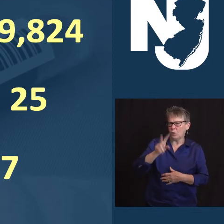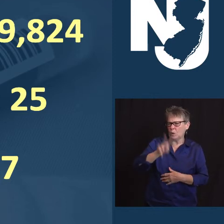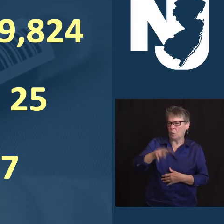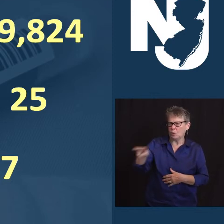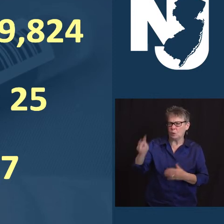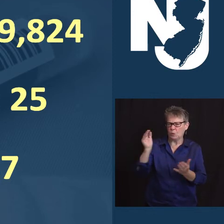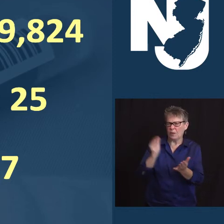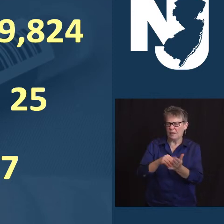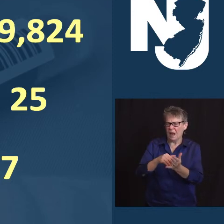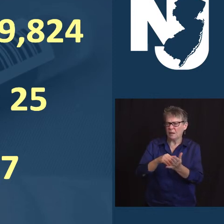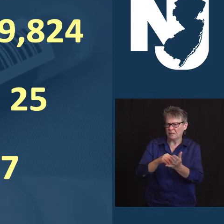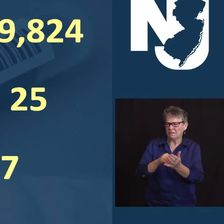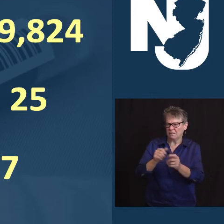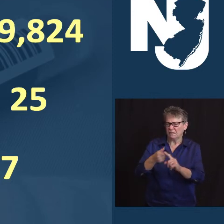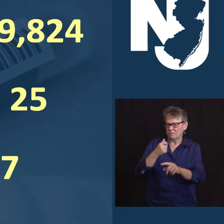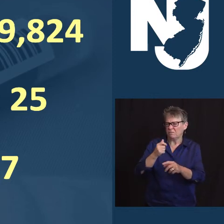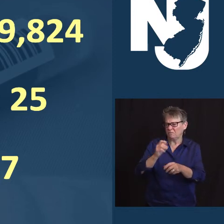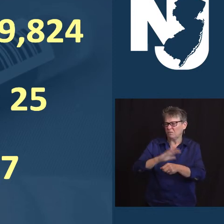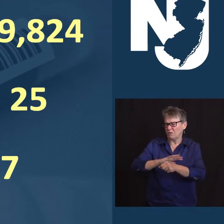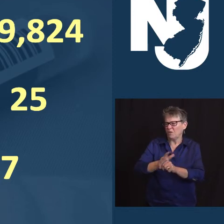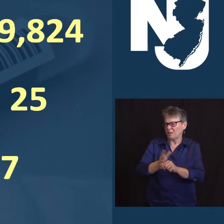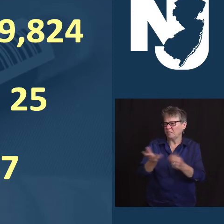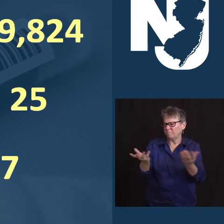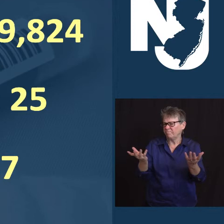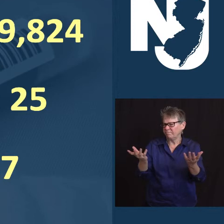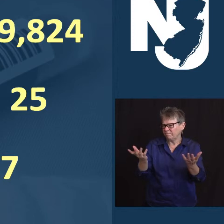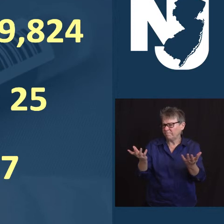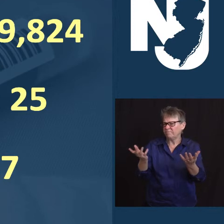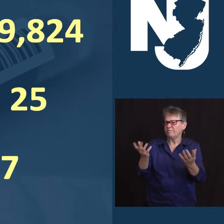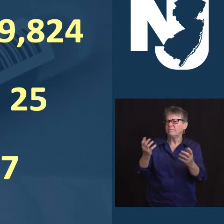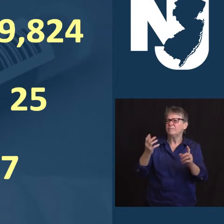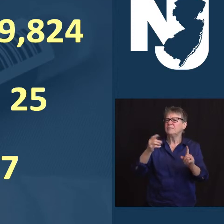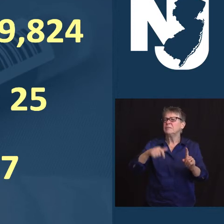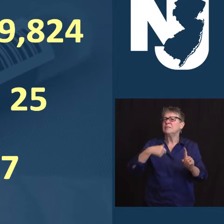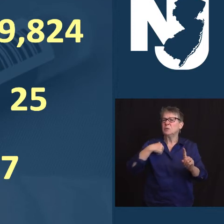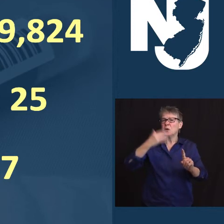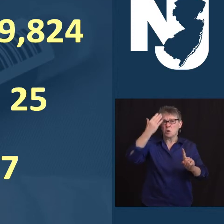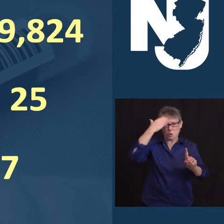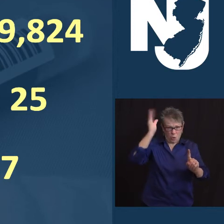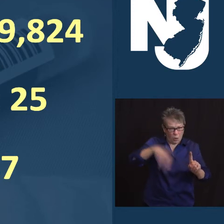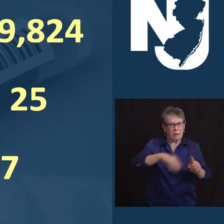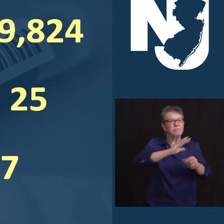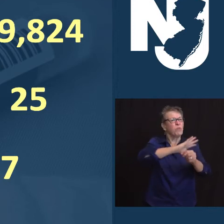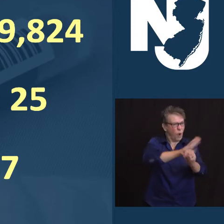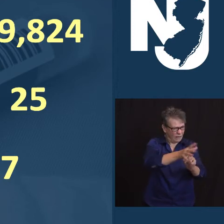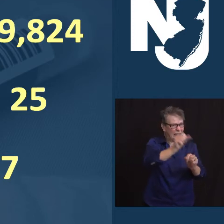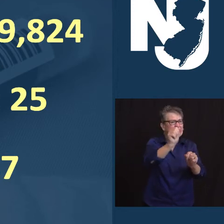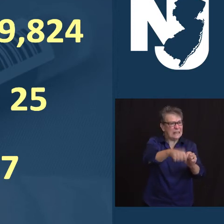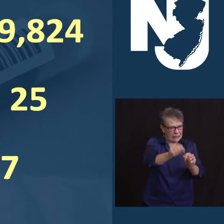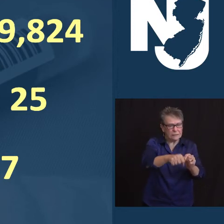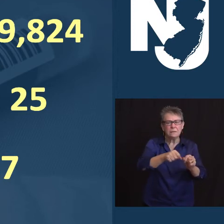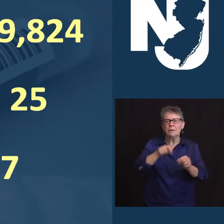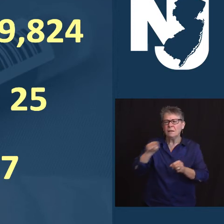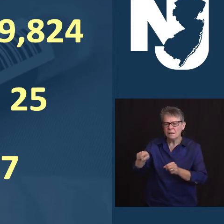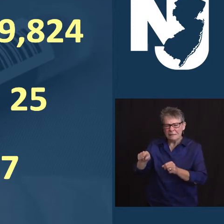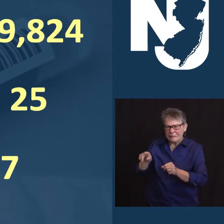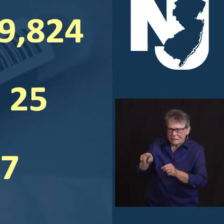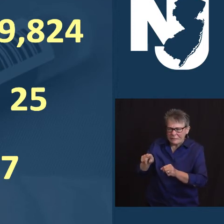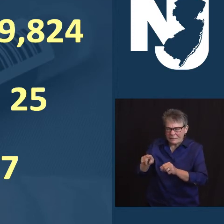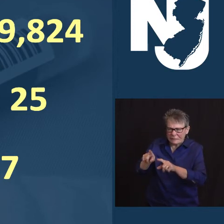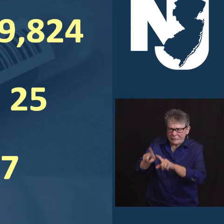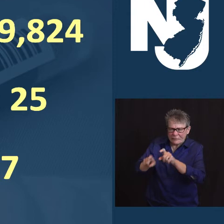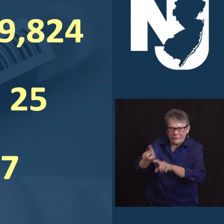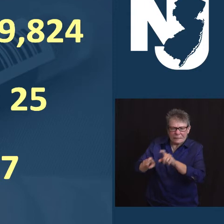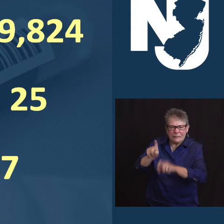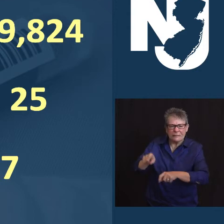2,187 probable deaths. And as we do each day, let's take a couple of minutes to remember several more of the blessed brothers and